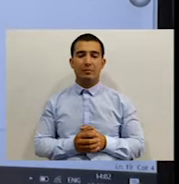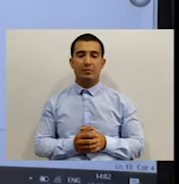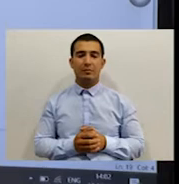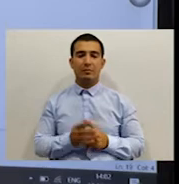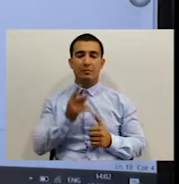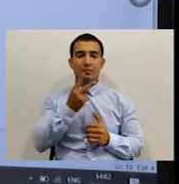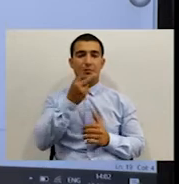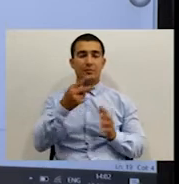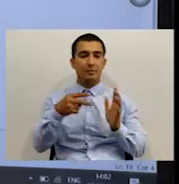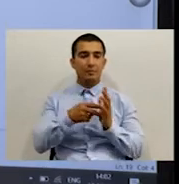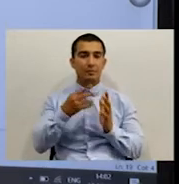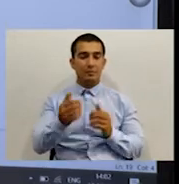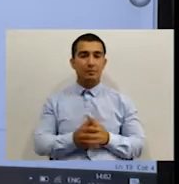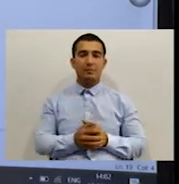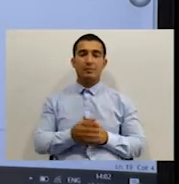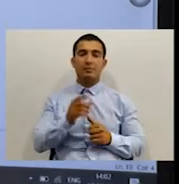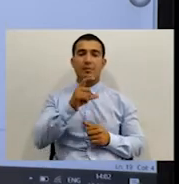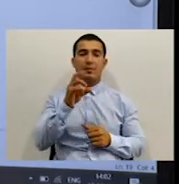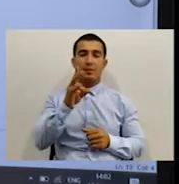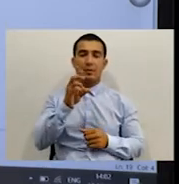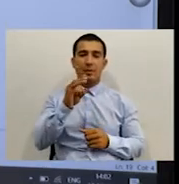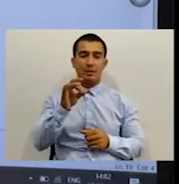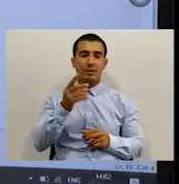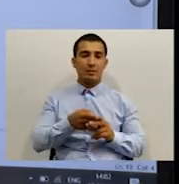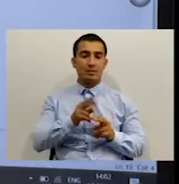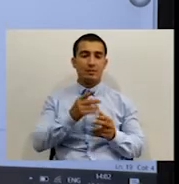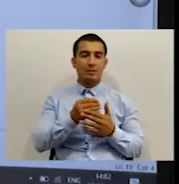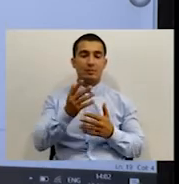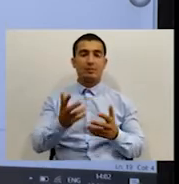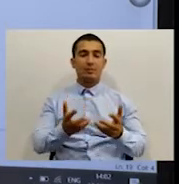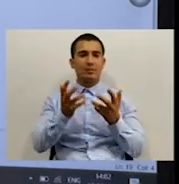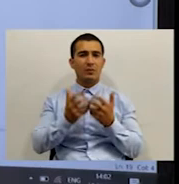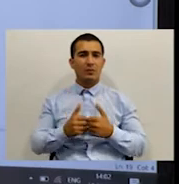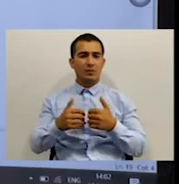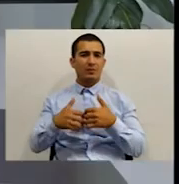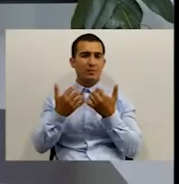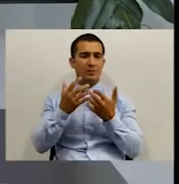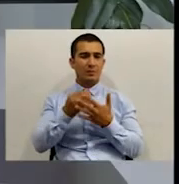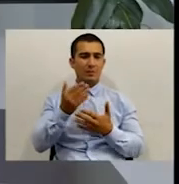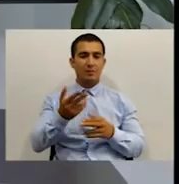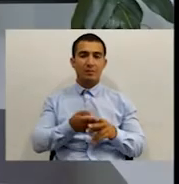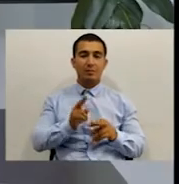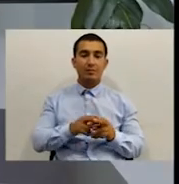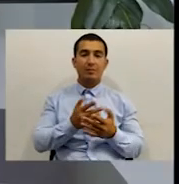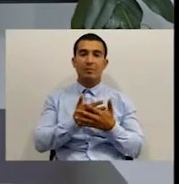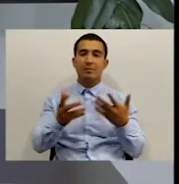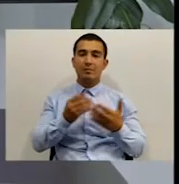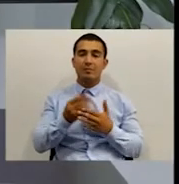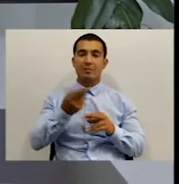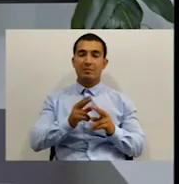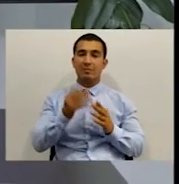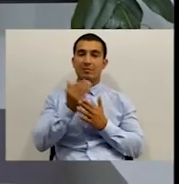misol uchun 10 deb yozaman va 2 nuqta qo'yaman va enter tugmasini bosganimda avtomatik